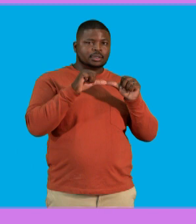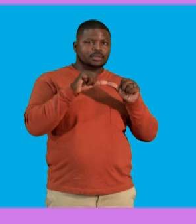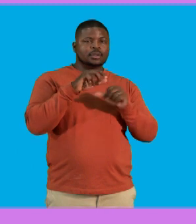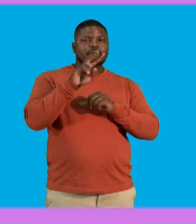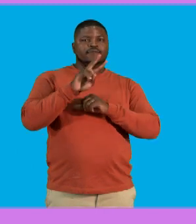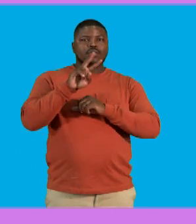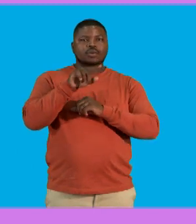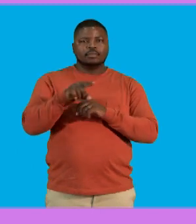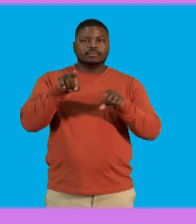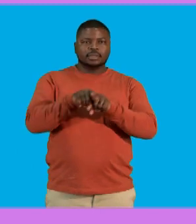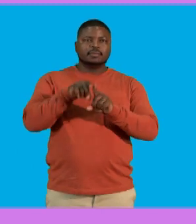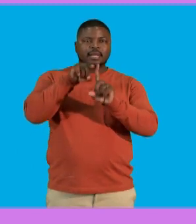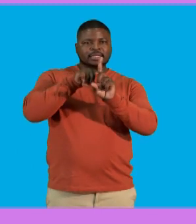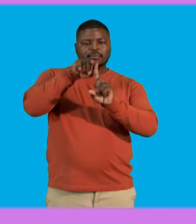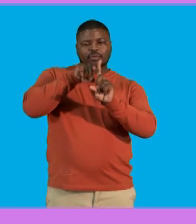and temperature.